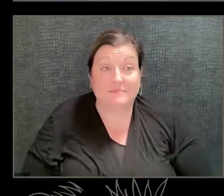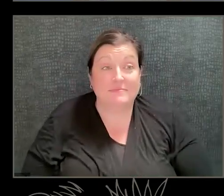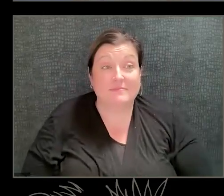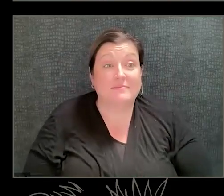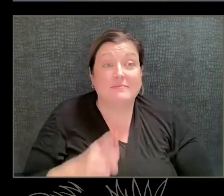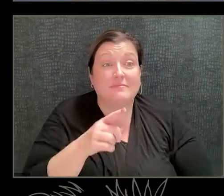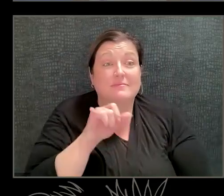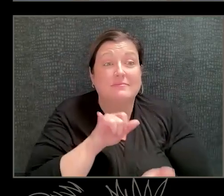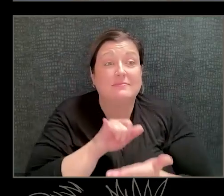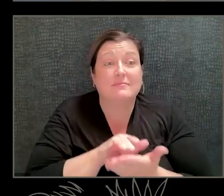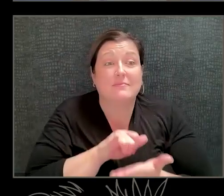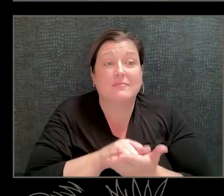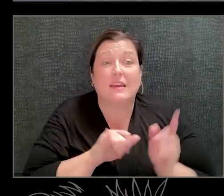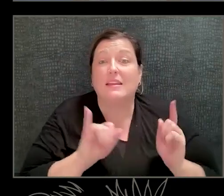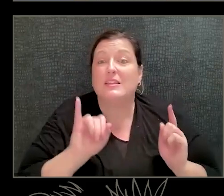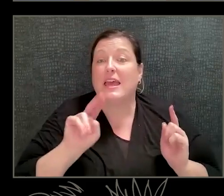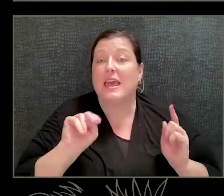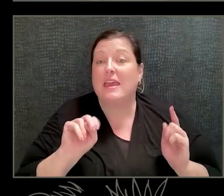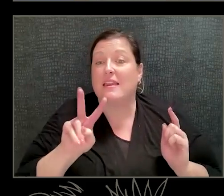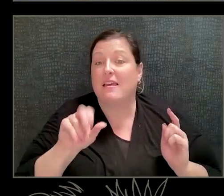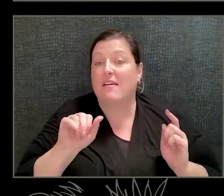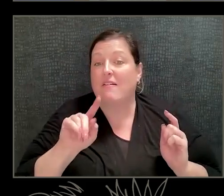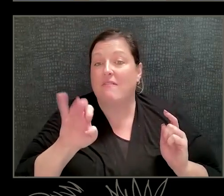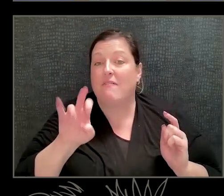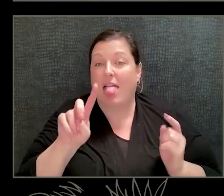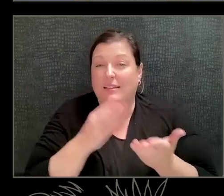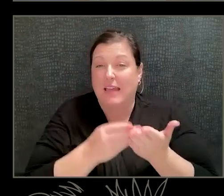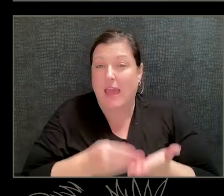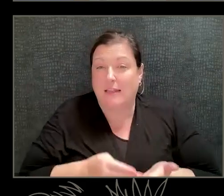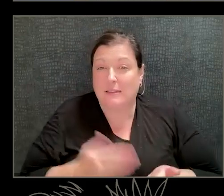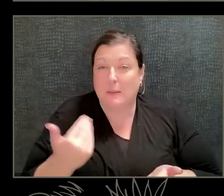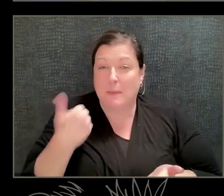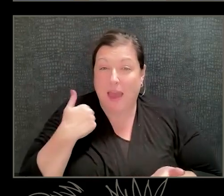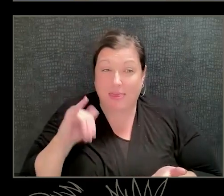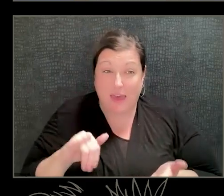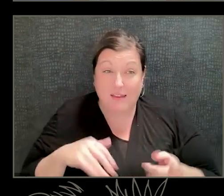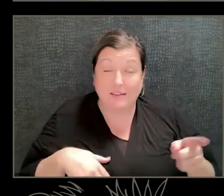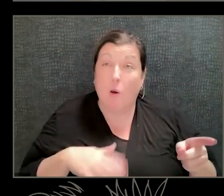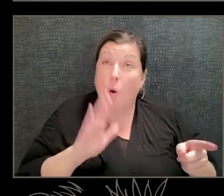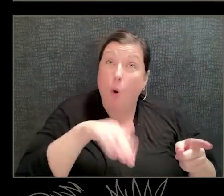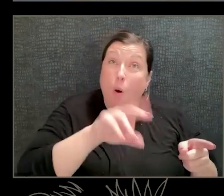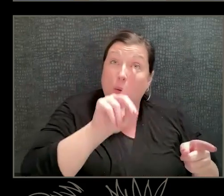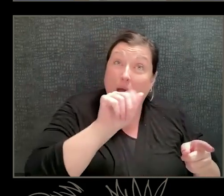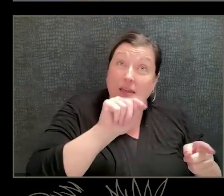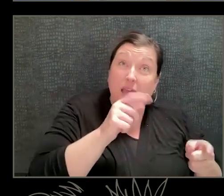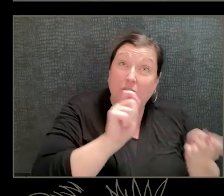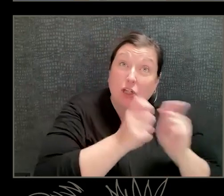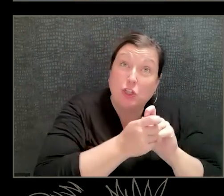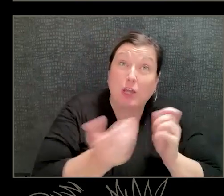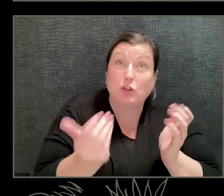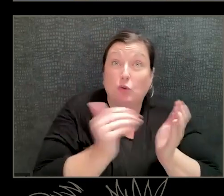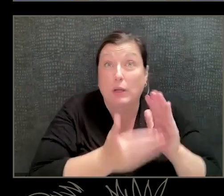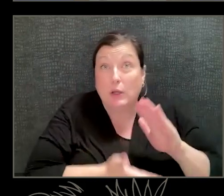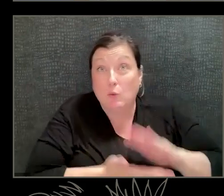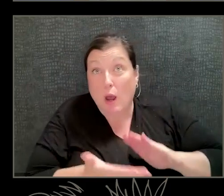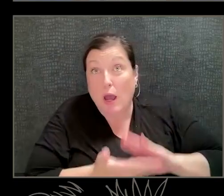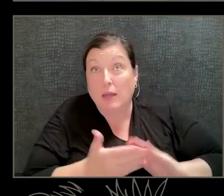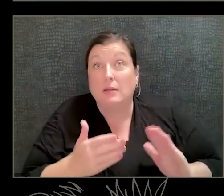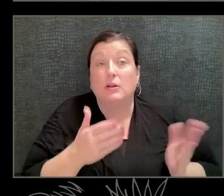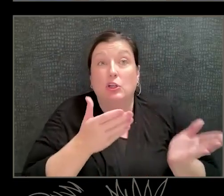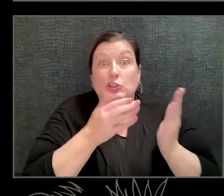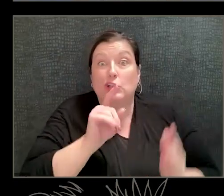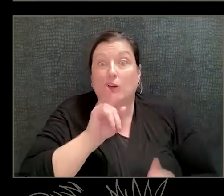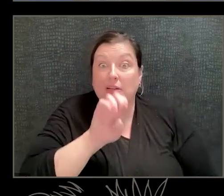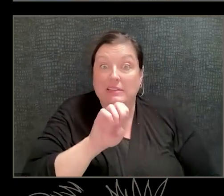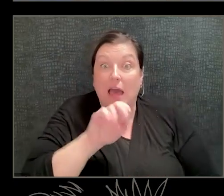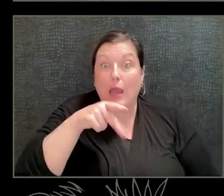way to invalidate back then. You couldn't, with that old Next, say, hey, my data have changed, rerun, get server-side props. And also, as you browse